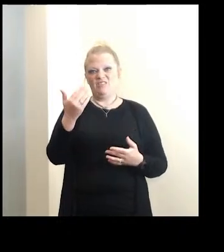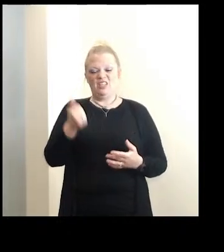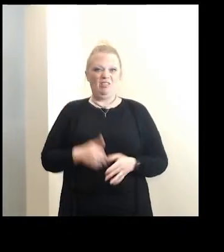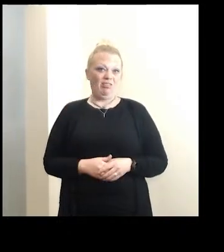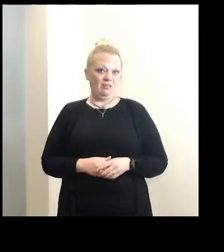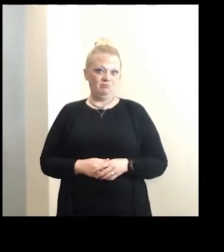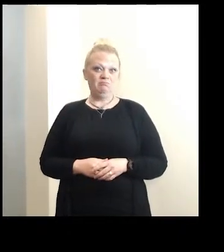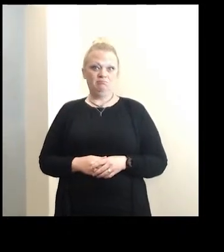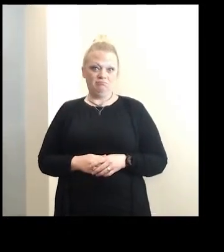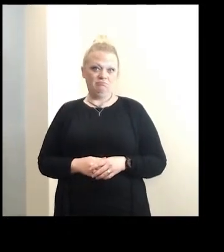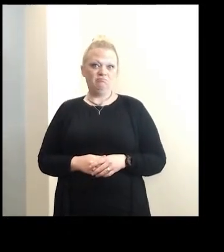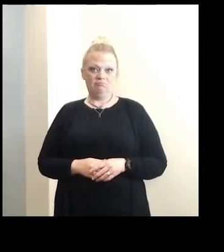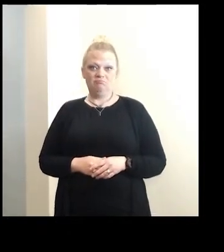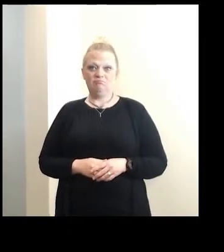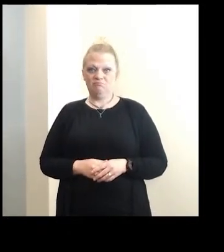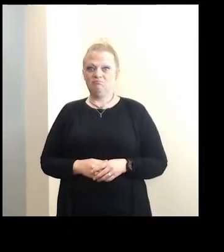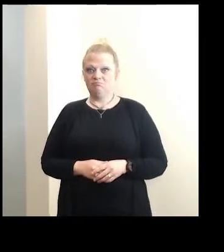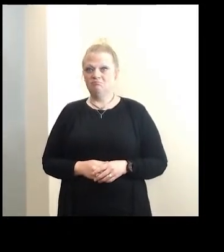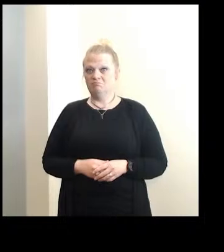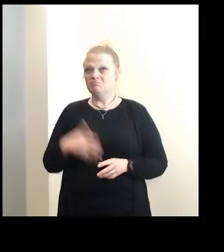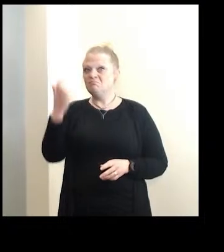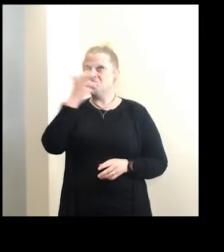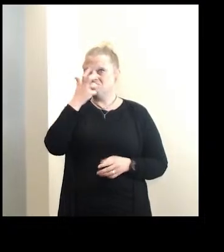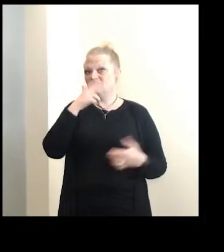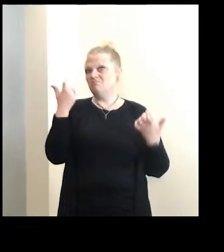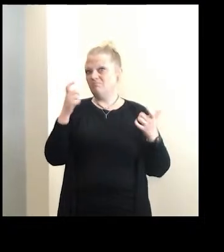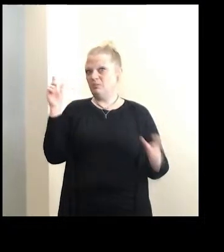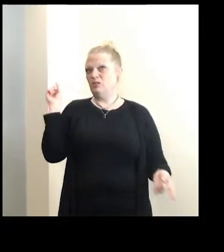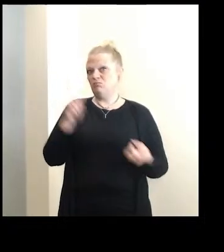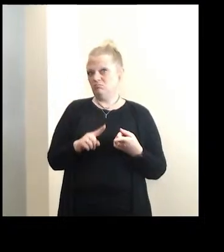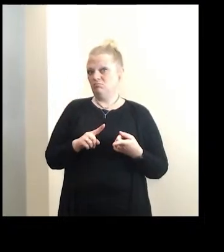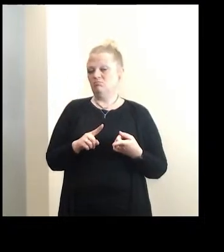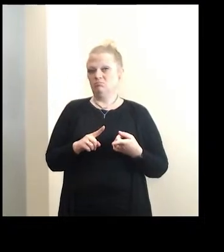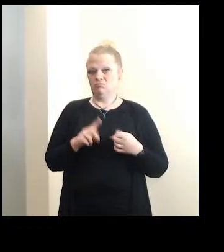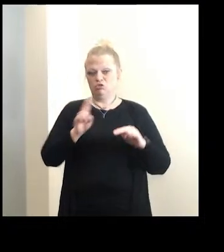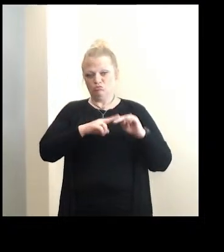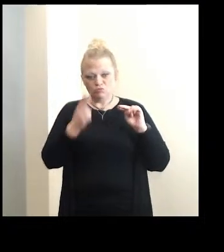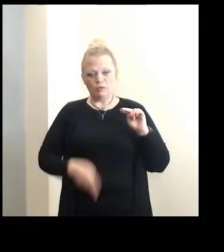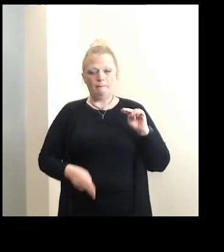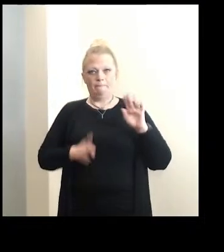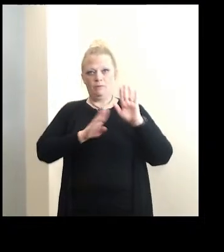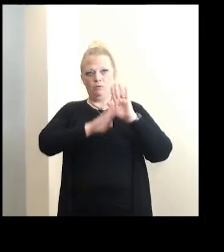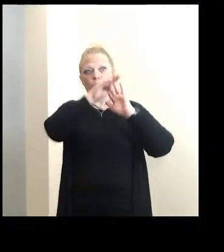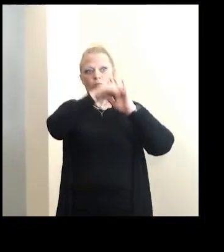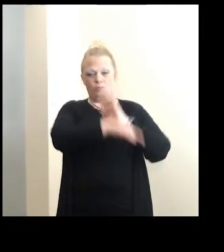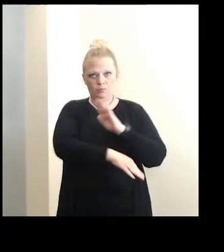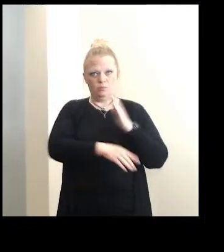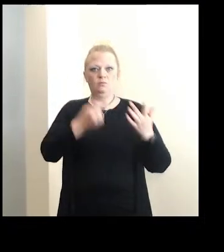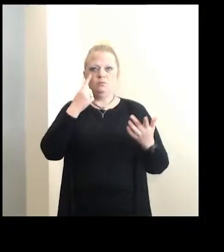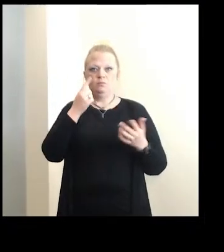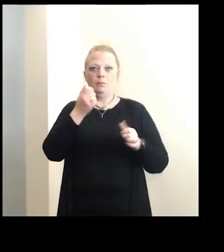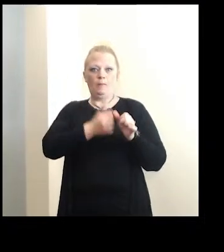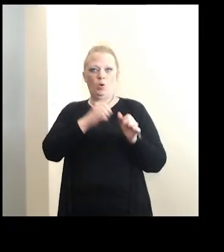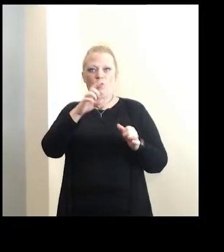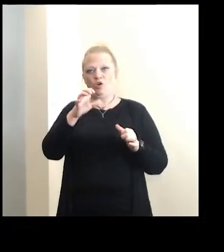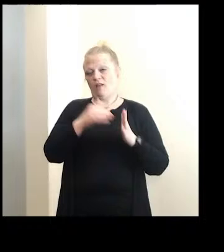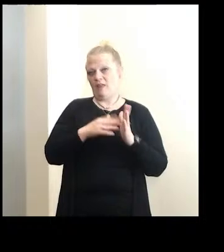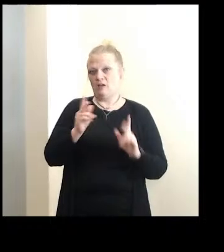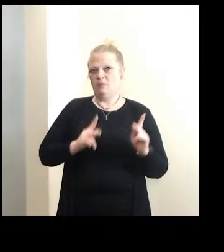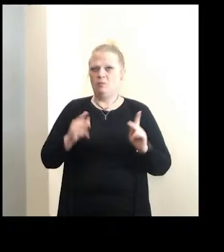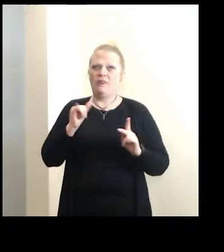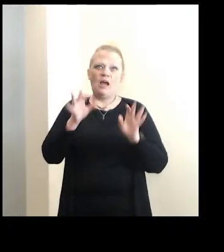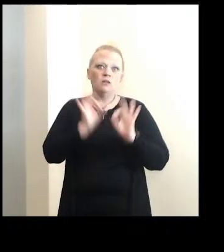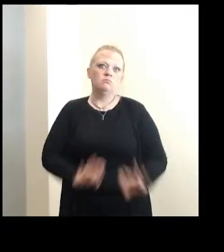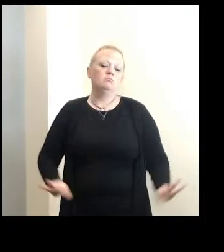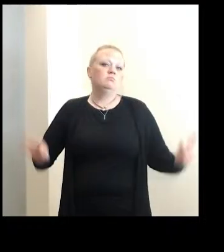May 15th. You see the tremendous drop in total new cases in the past 7 days per 100,000 persons. This is significant.